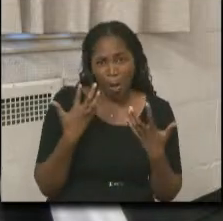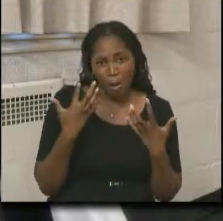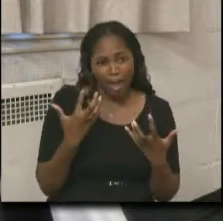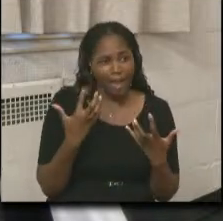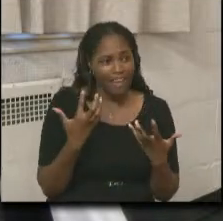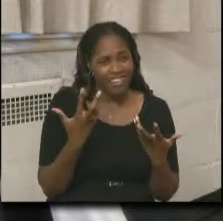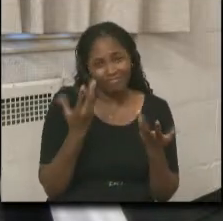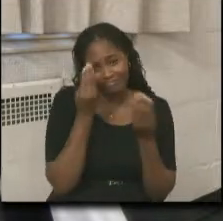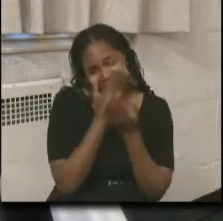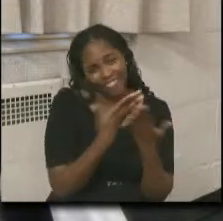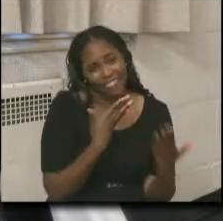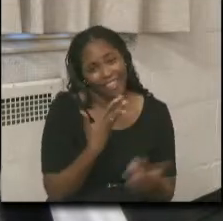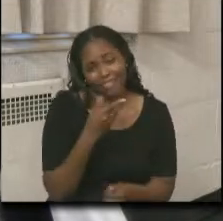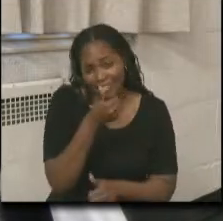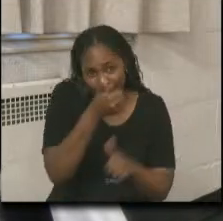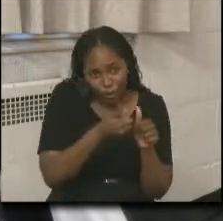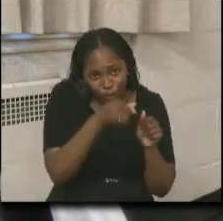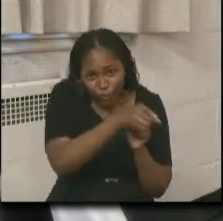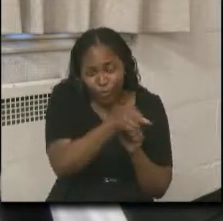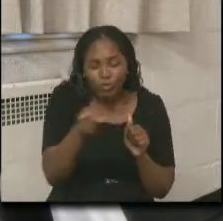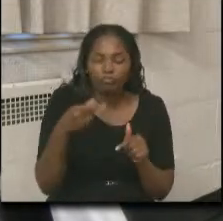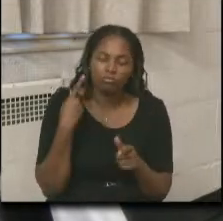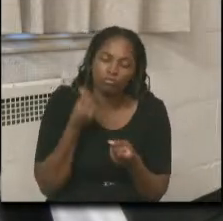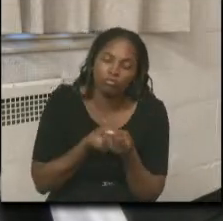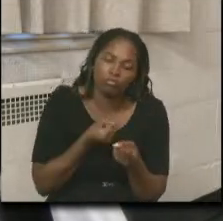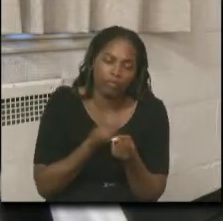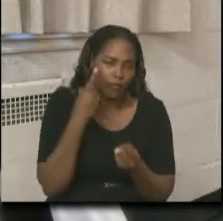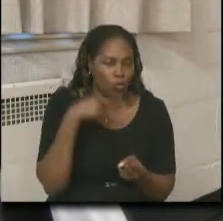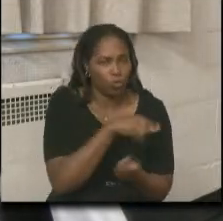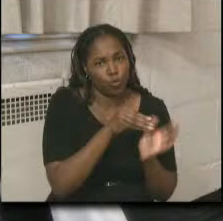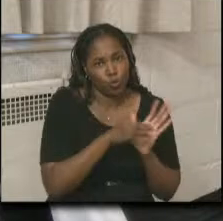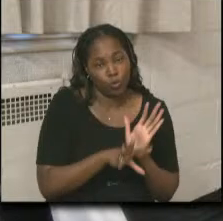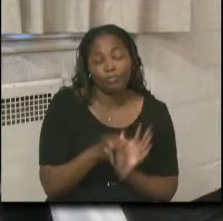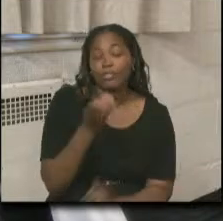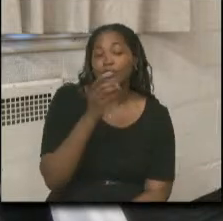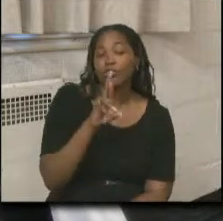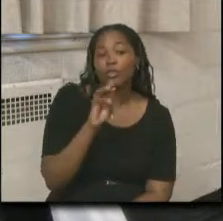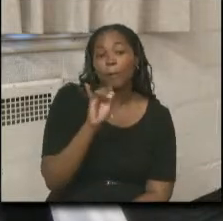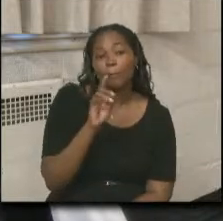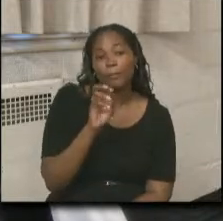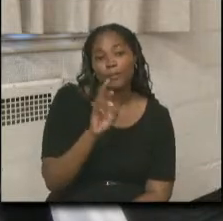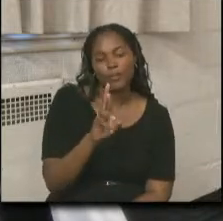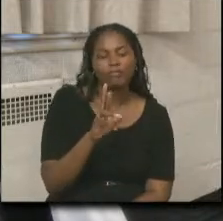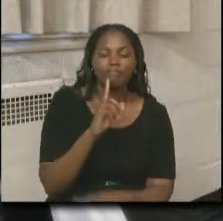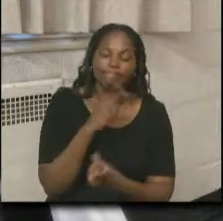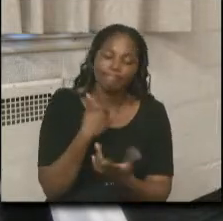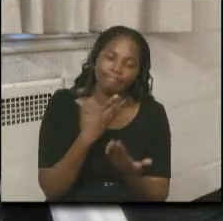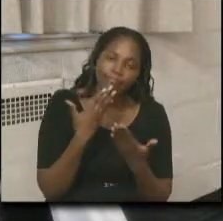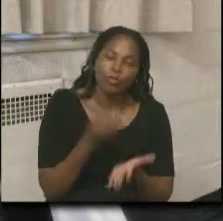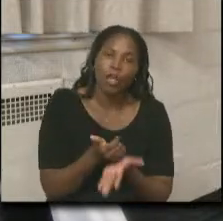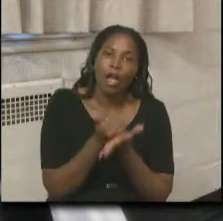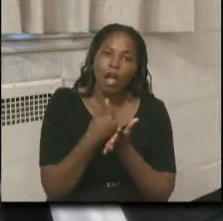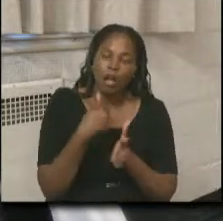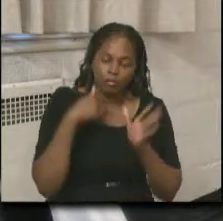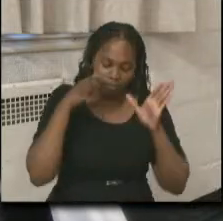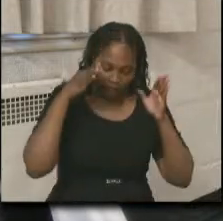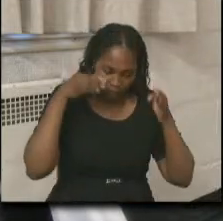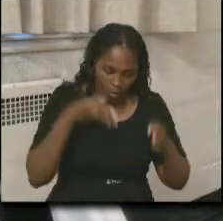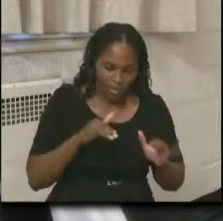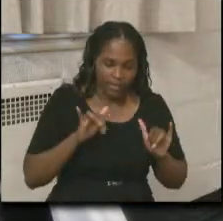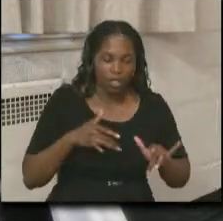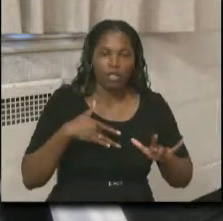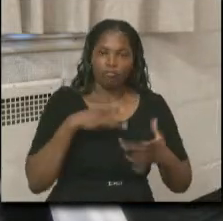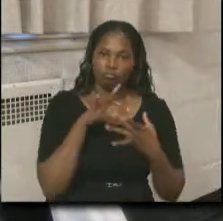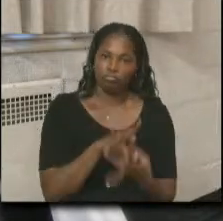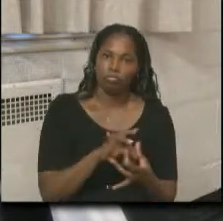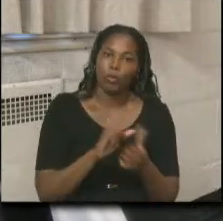for our students. Dr. Miller, I want to thank you so much for really helping us to stay grounded in our